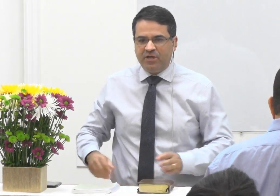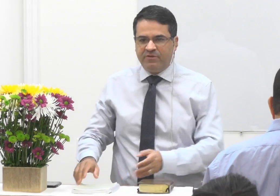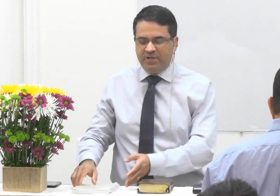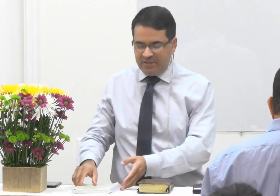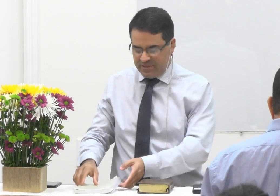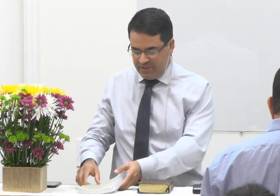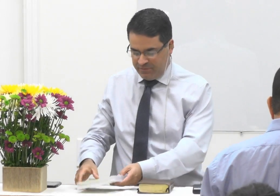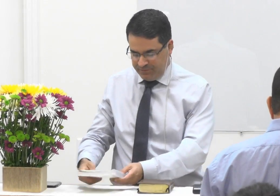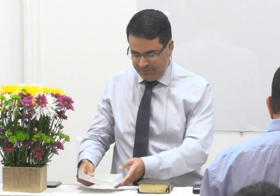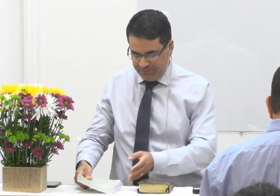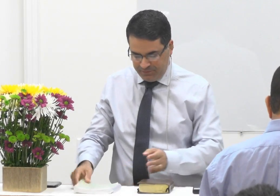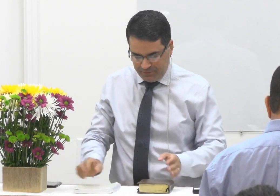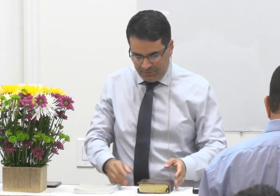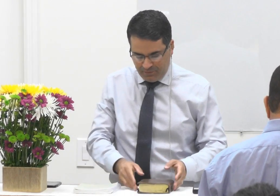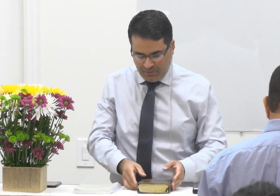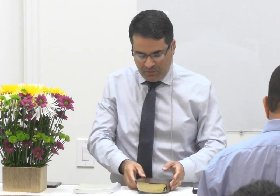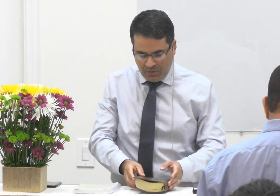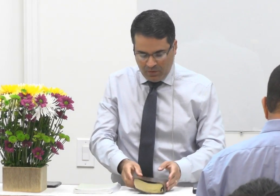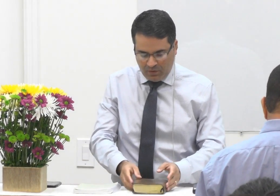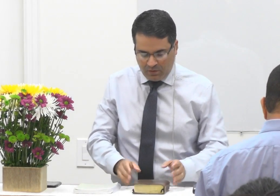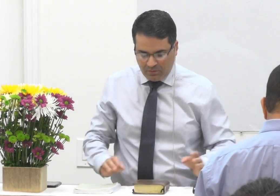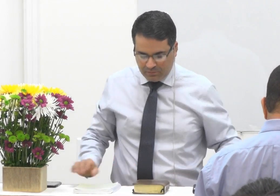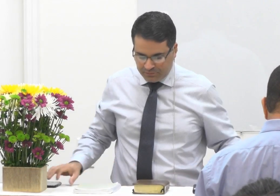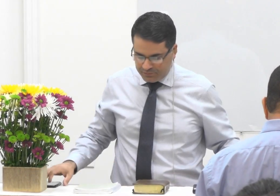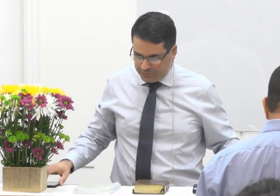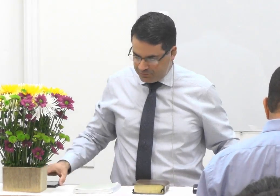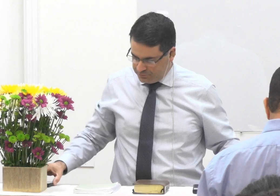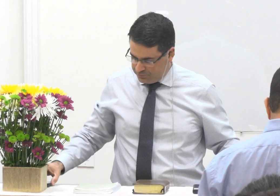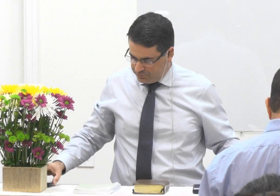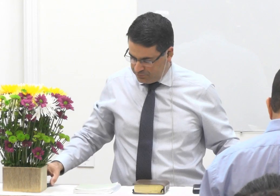and use the church.